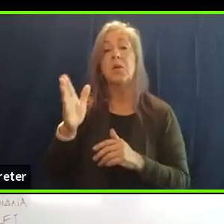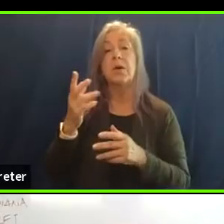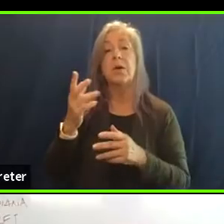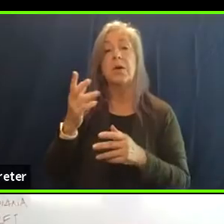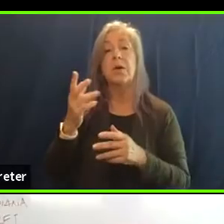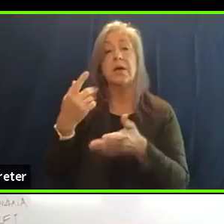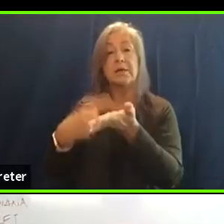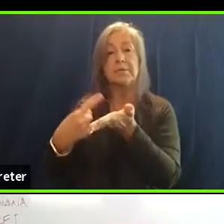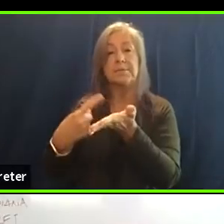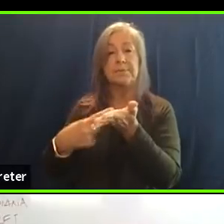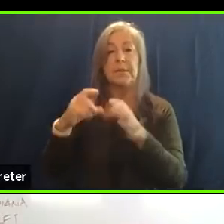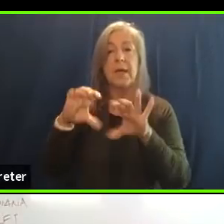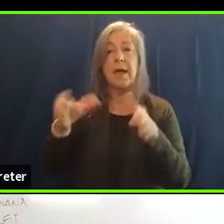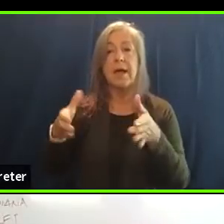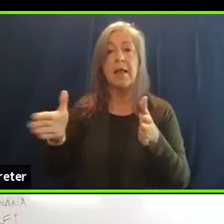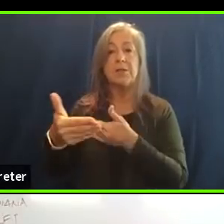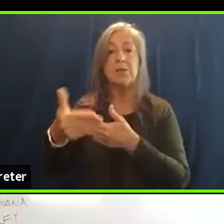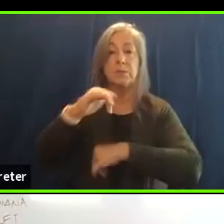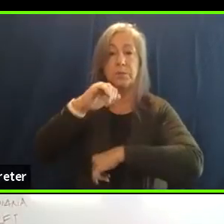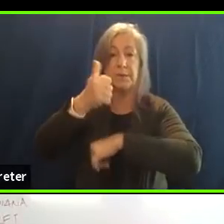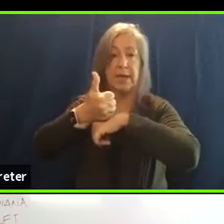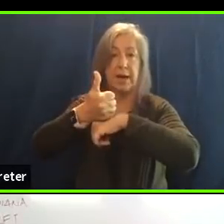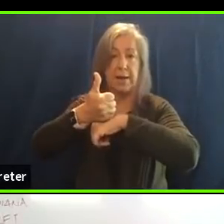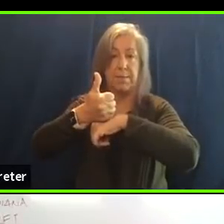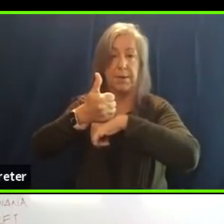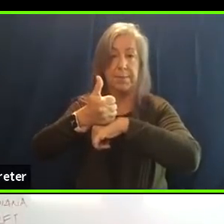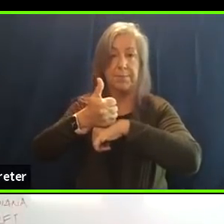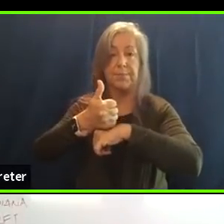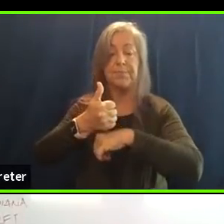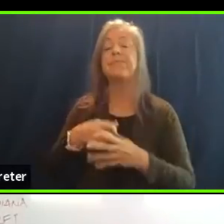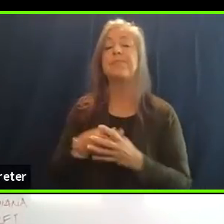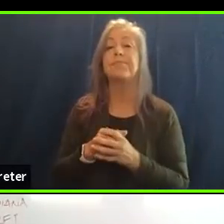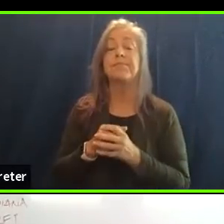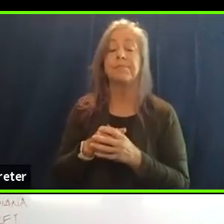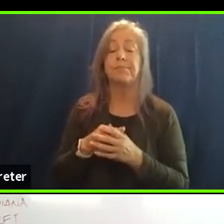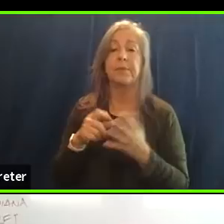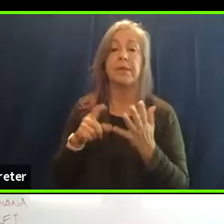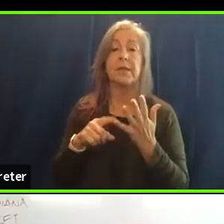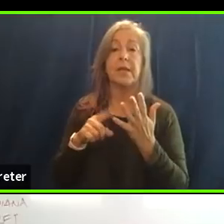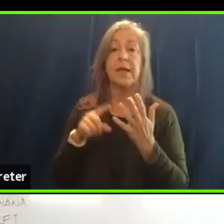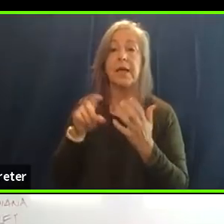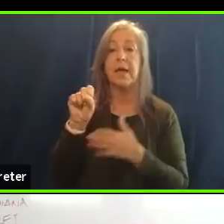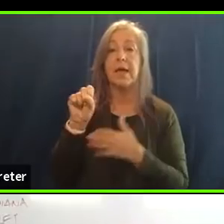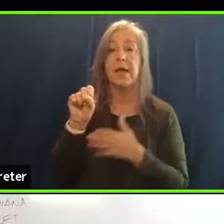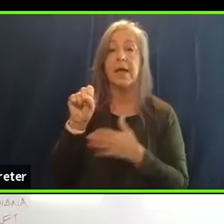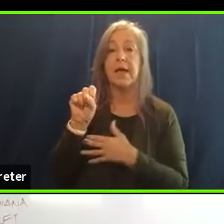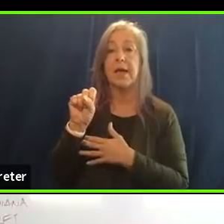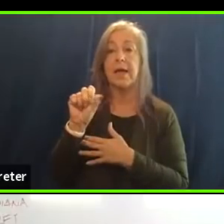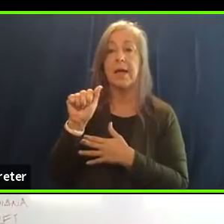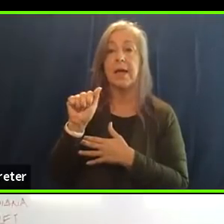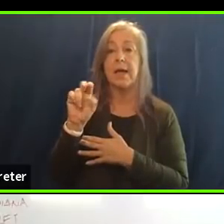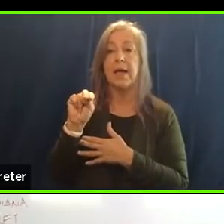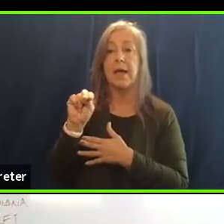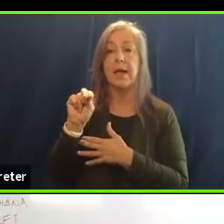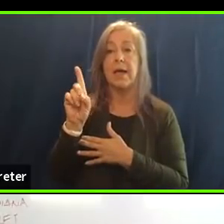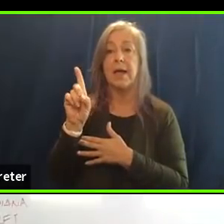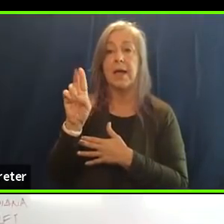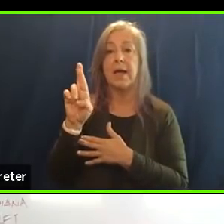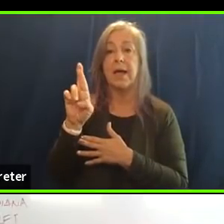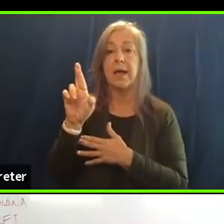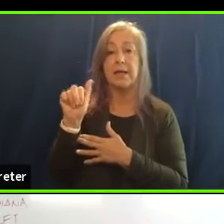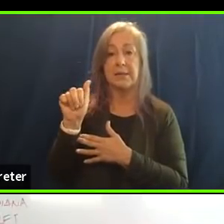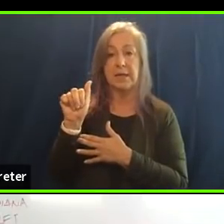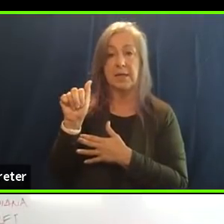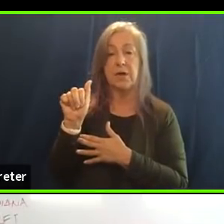back for in-person instruction. Sabra Dahl is a manager in our Human Resources Department, and Sabra has been working